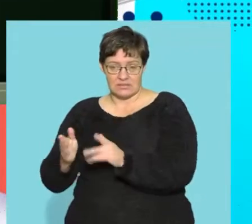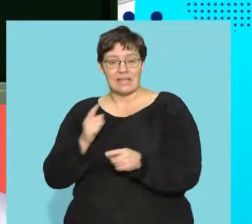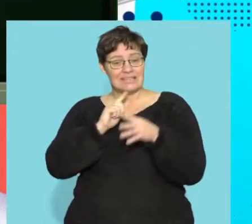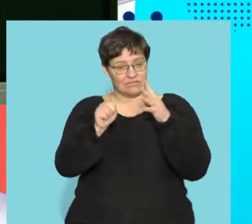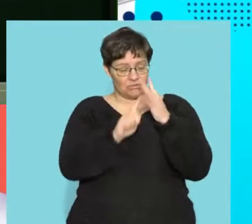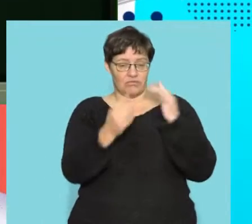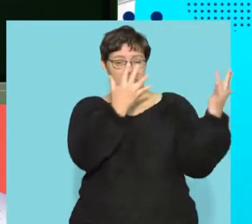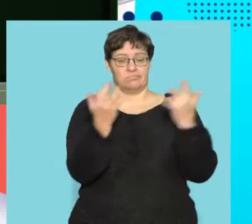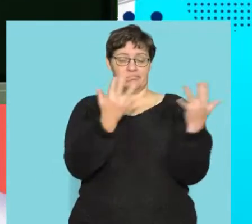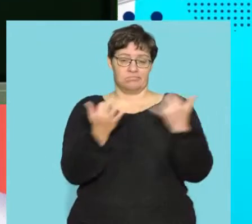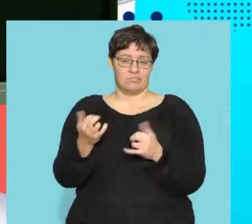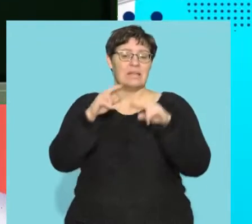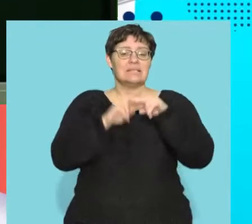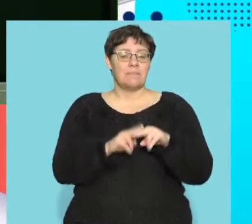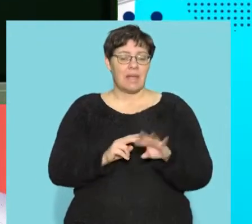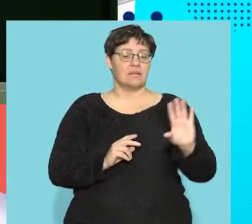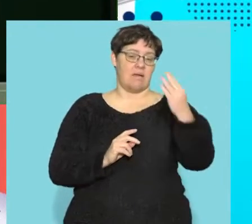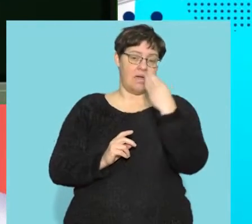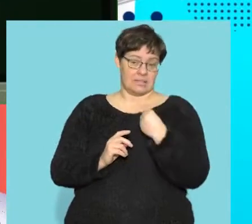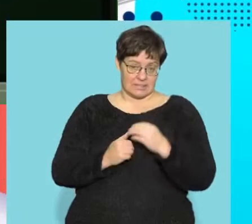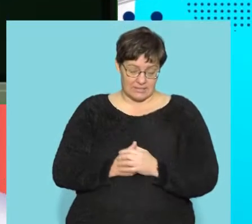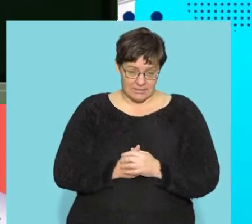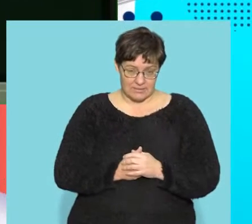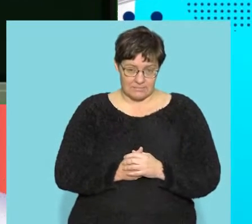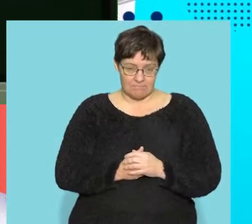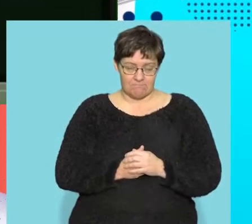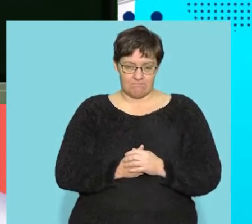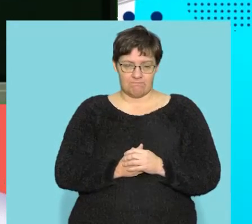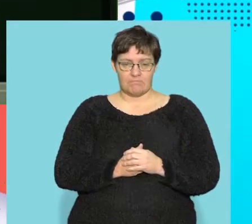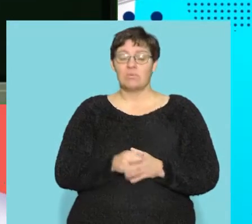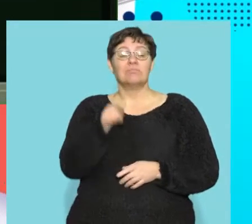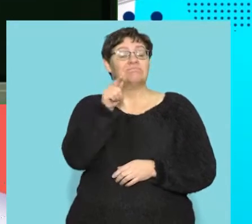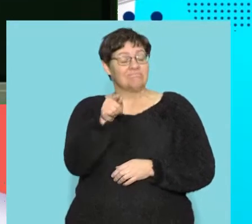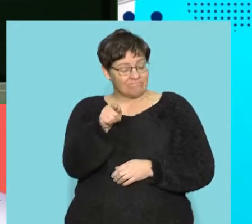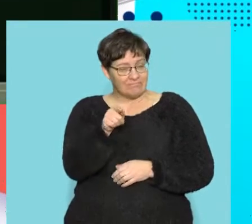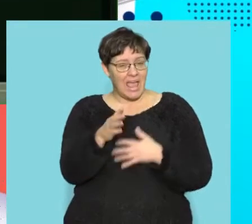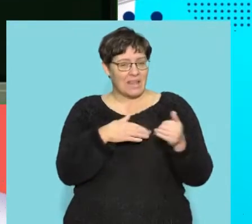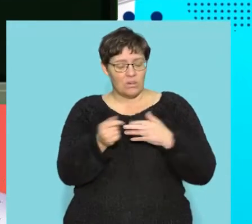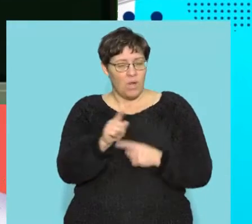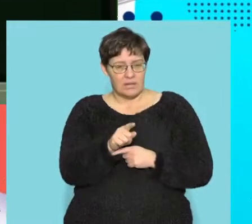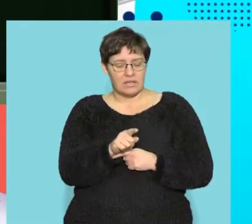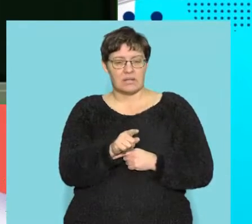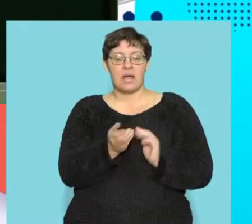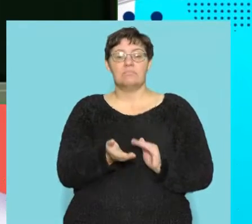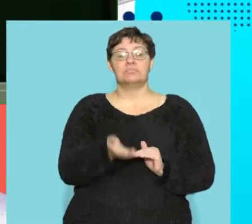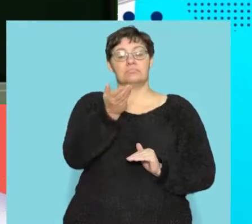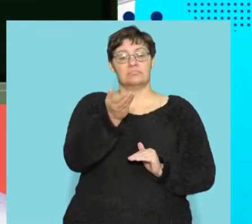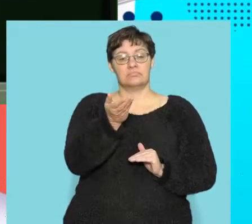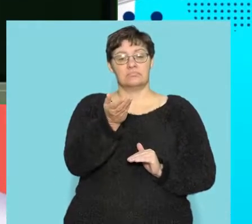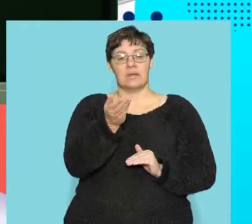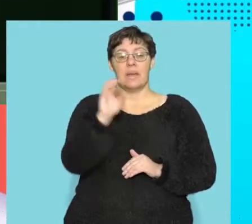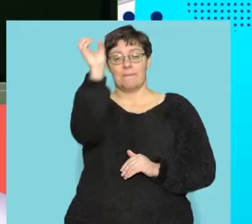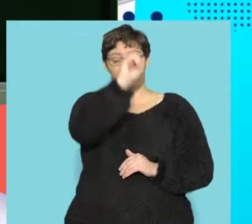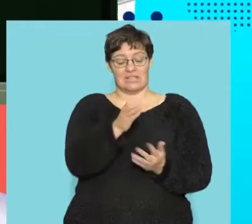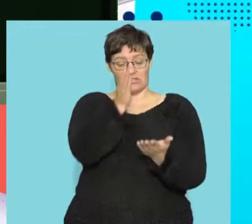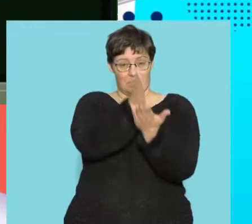calculate all three methods depending on which one is being examined. Right, the one that we're dealing with here is where the rental has